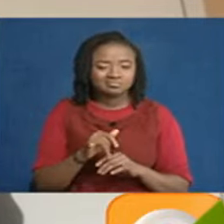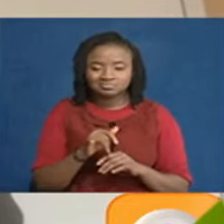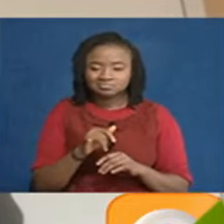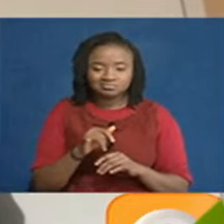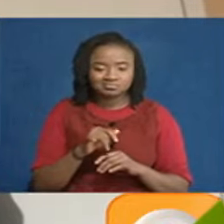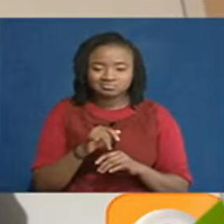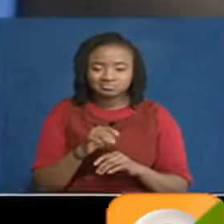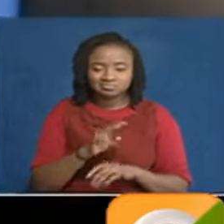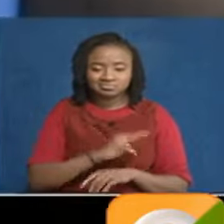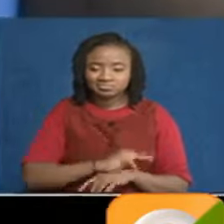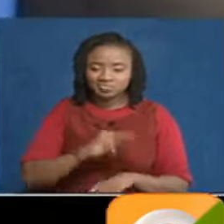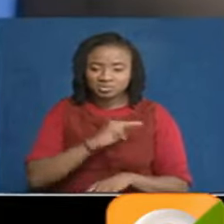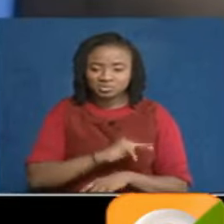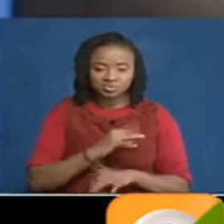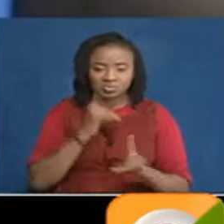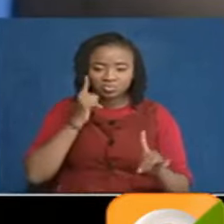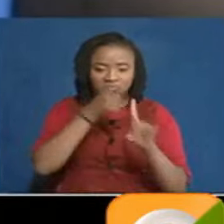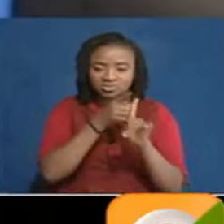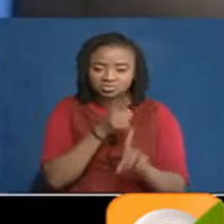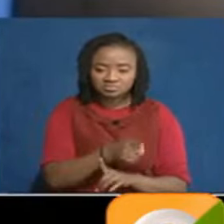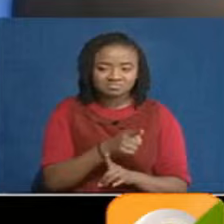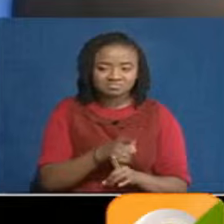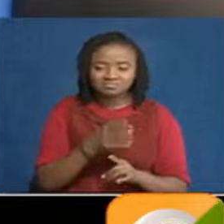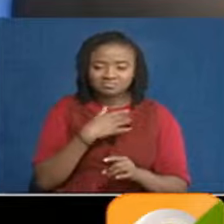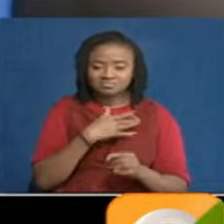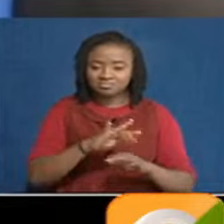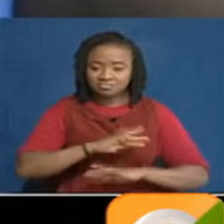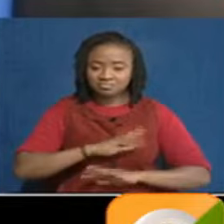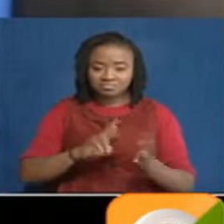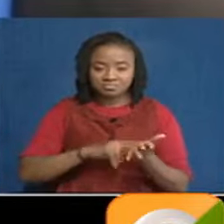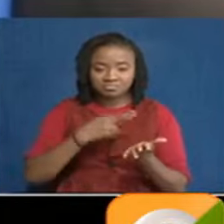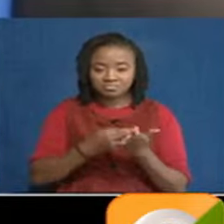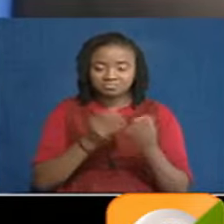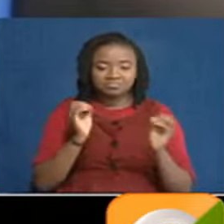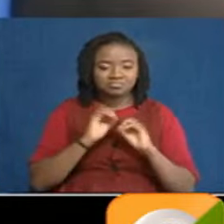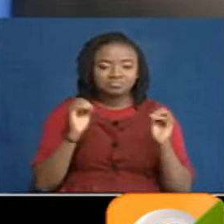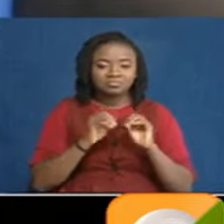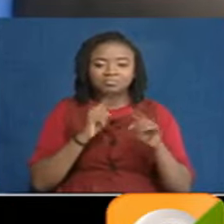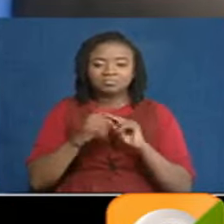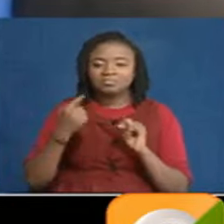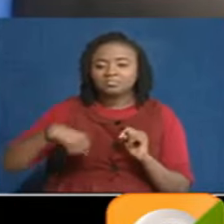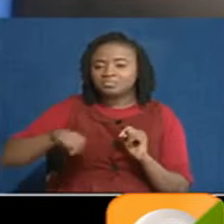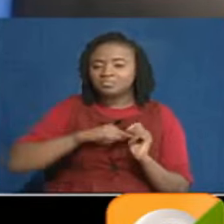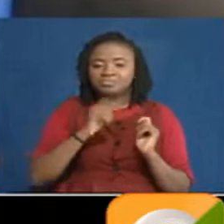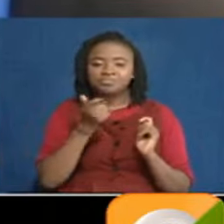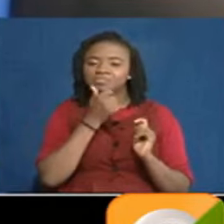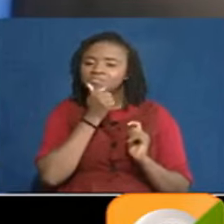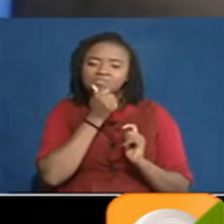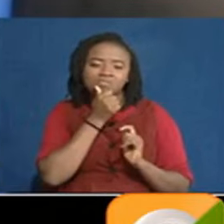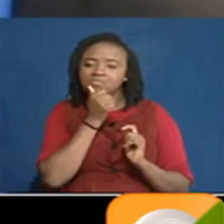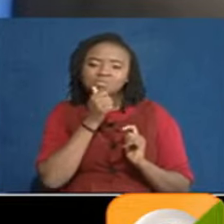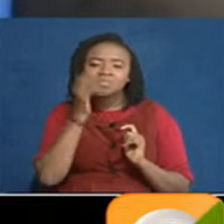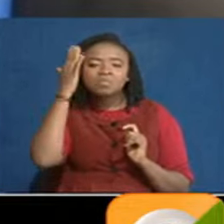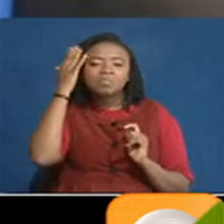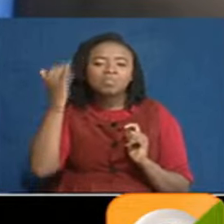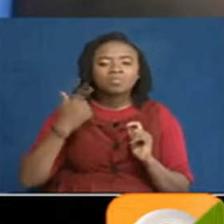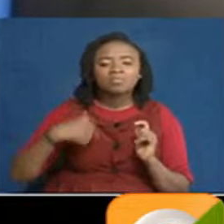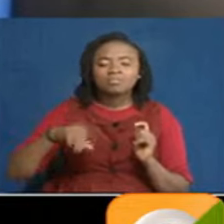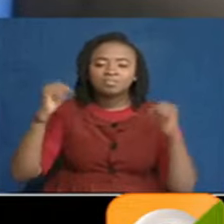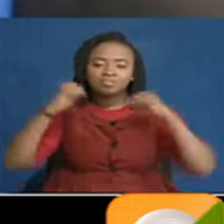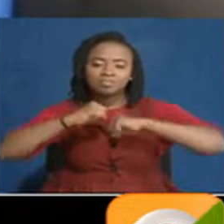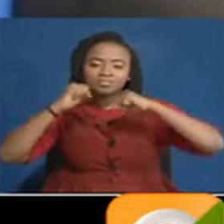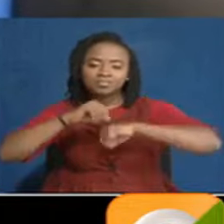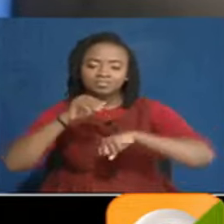And questions, hard questions need to be asked is why would we have agreed to a deployment that is under-resourced